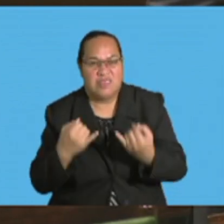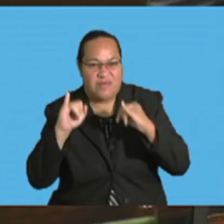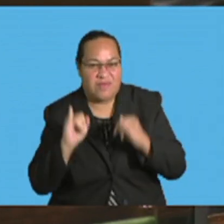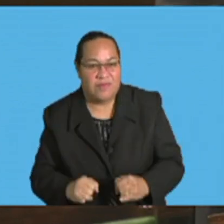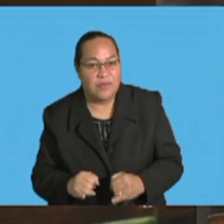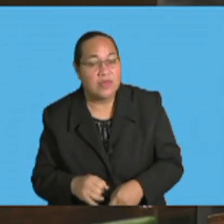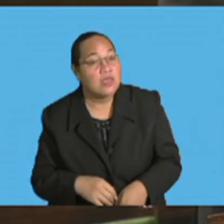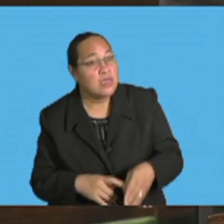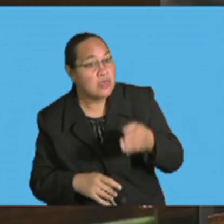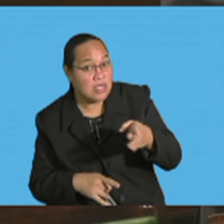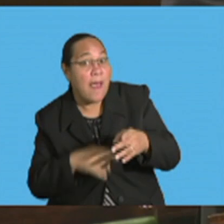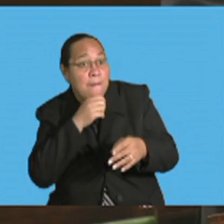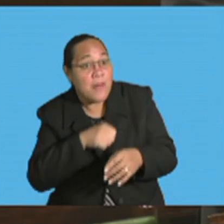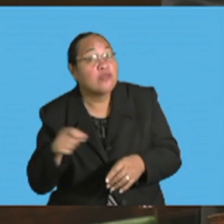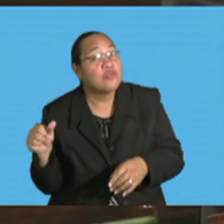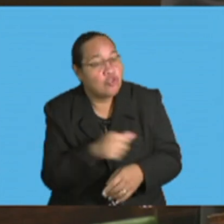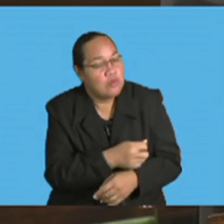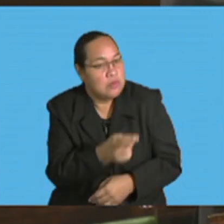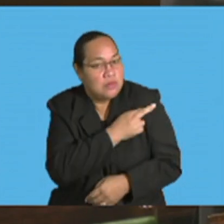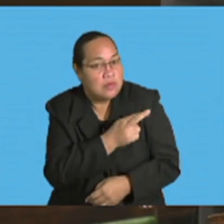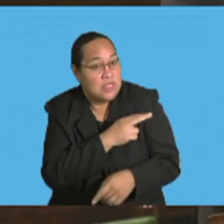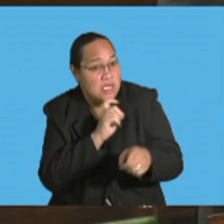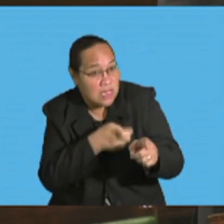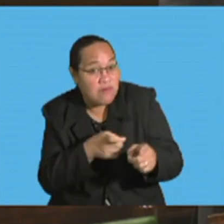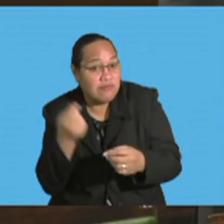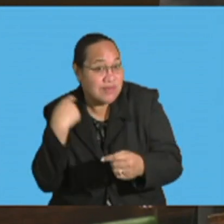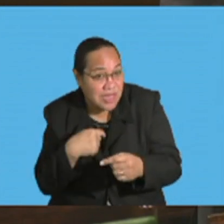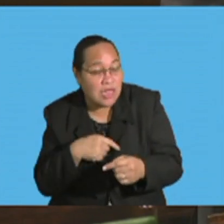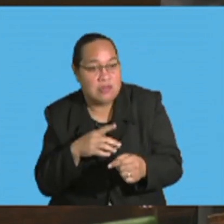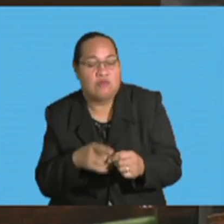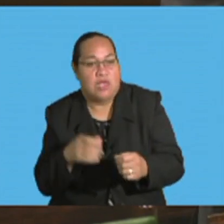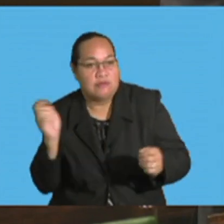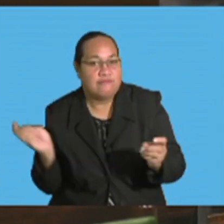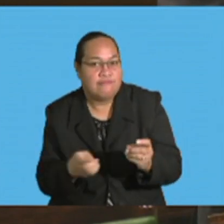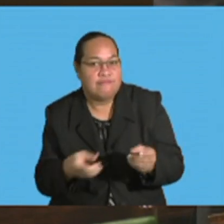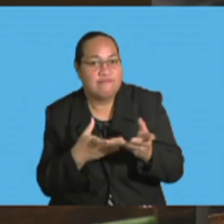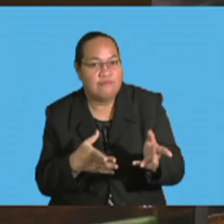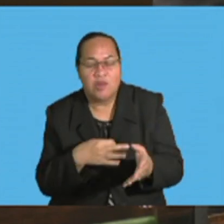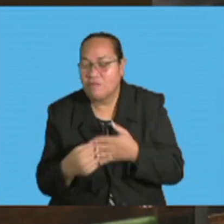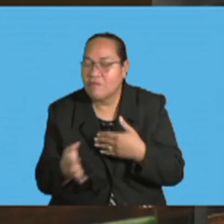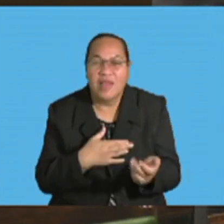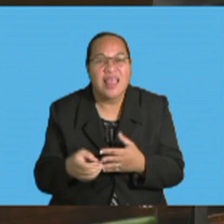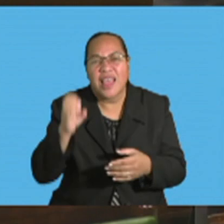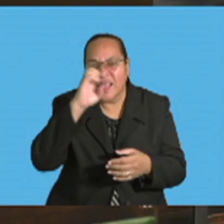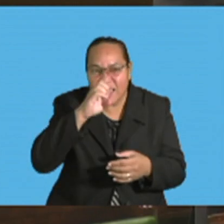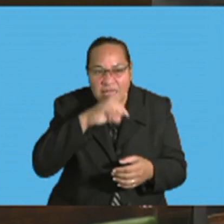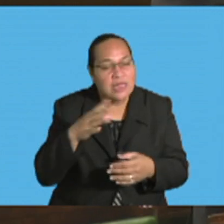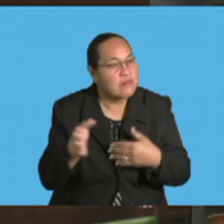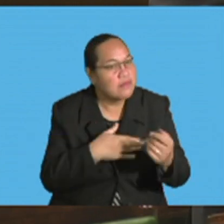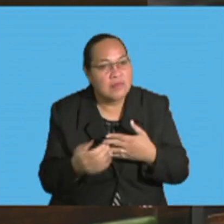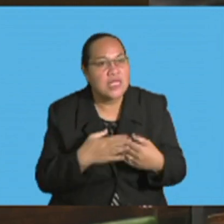take responsibility for the crimes they've chosen to commit, regardless of their ethnicity, regardless of the